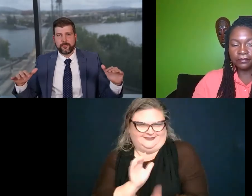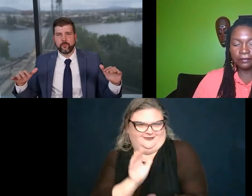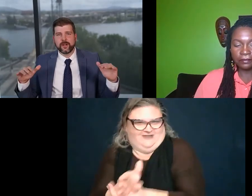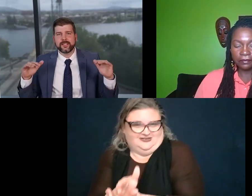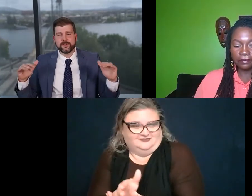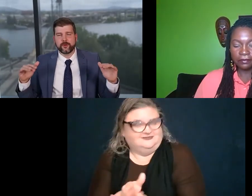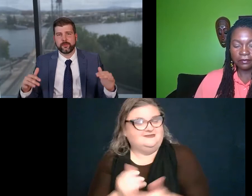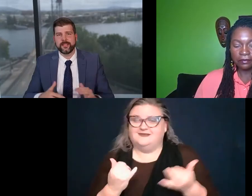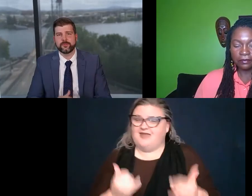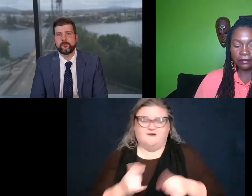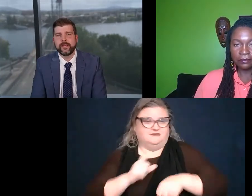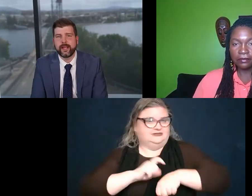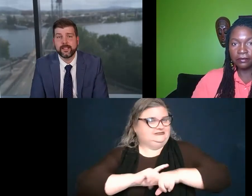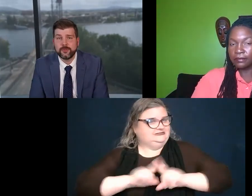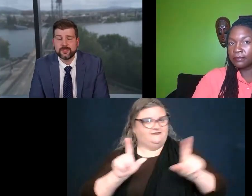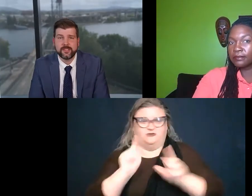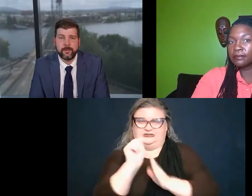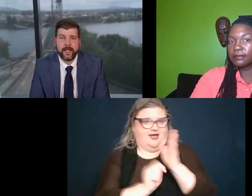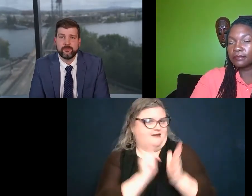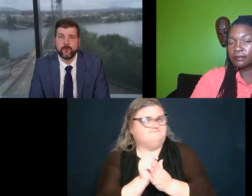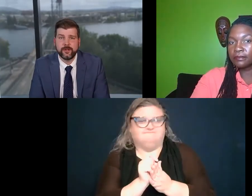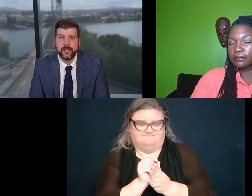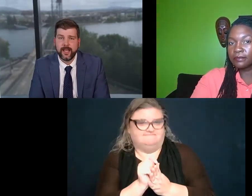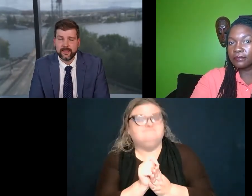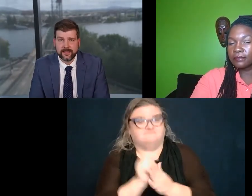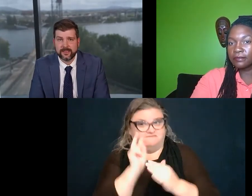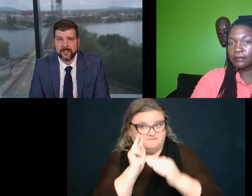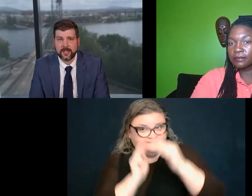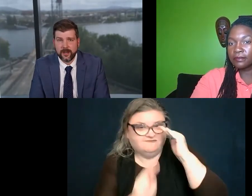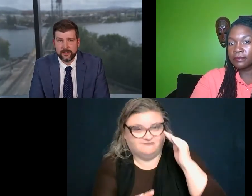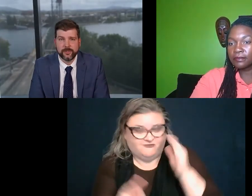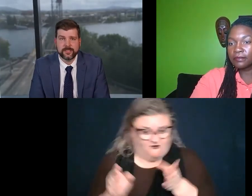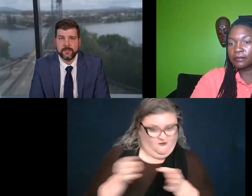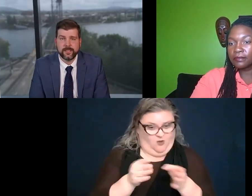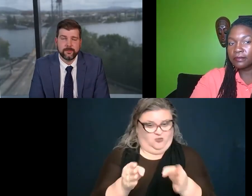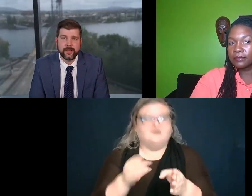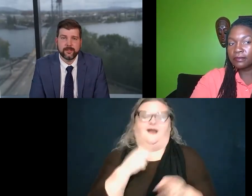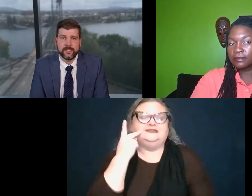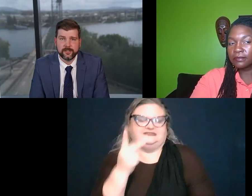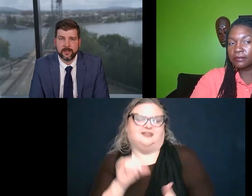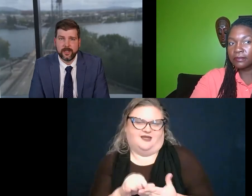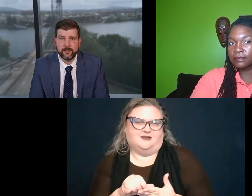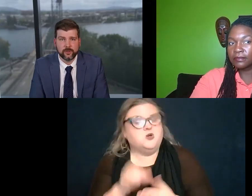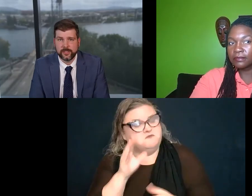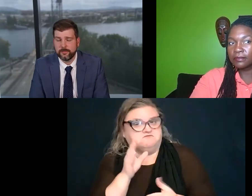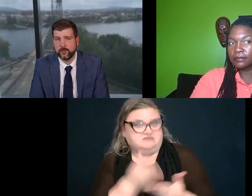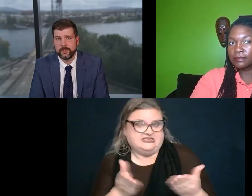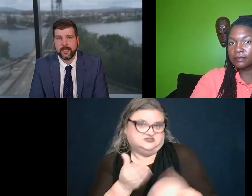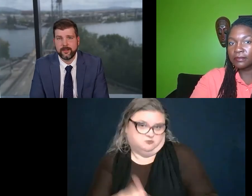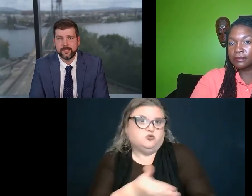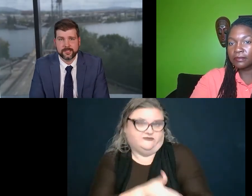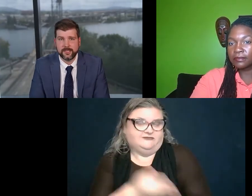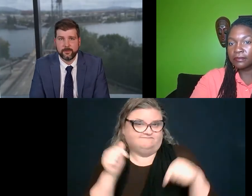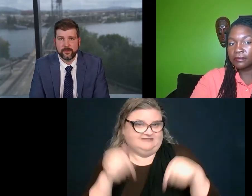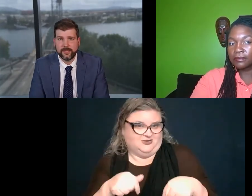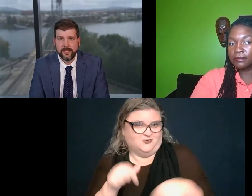different. We're in a different place than we've been, and I do see the path forward. I think things are going to be getting better here locally in Multnomah